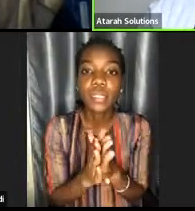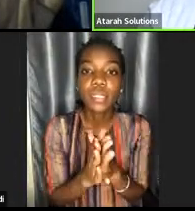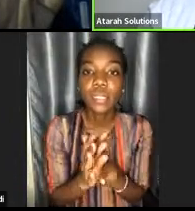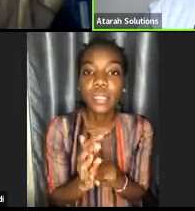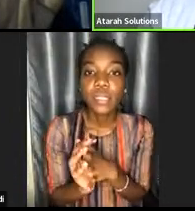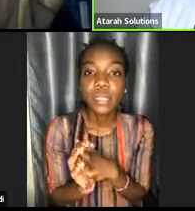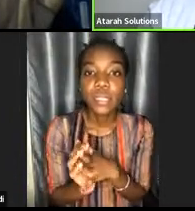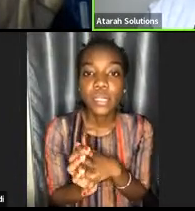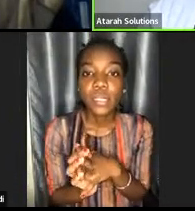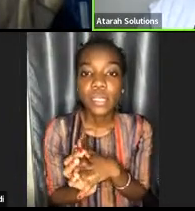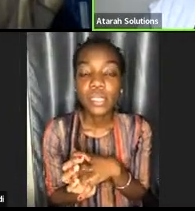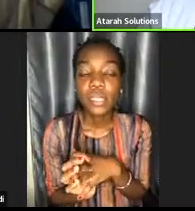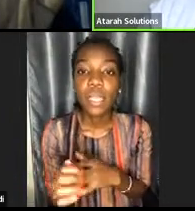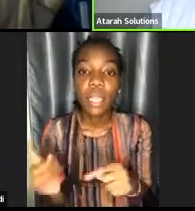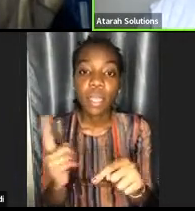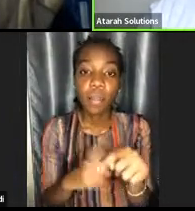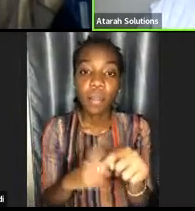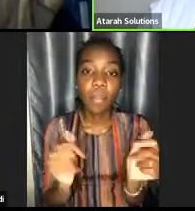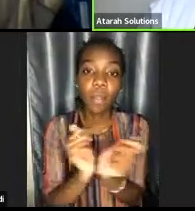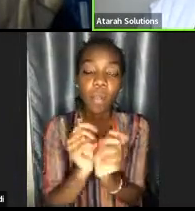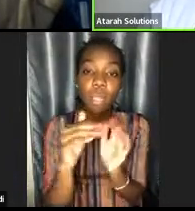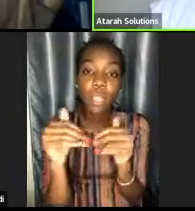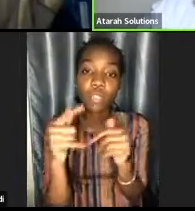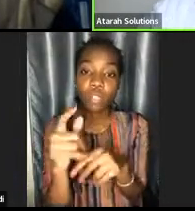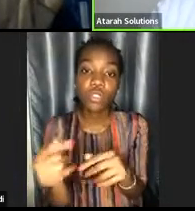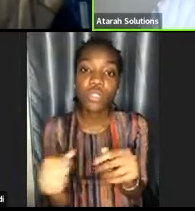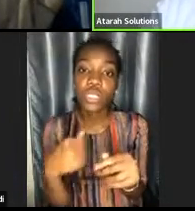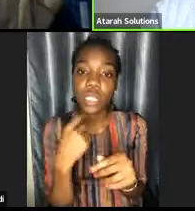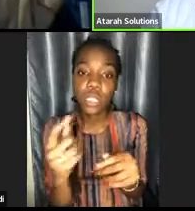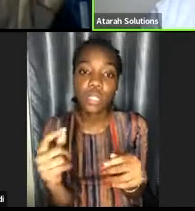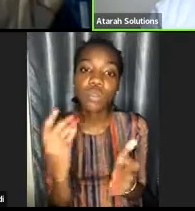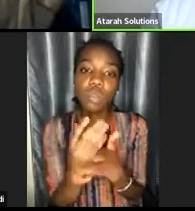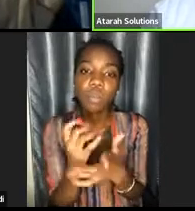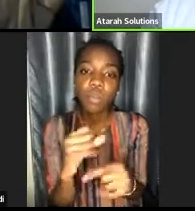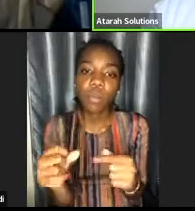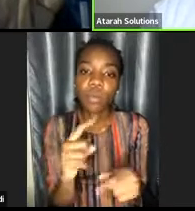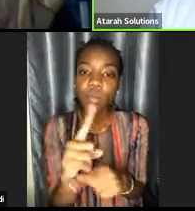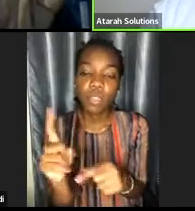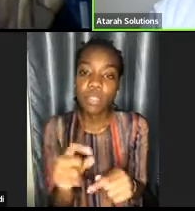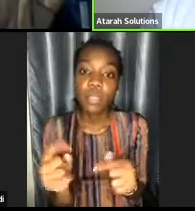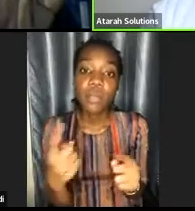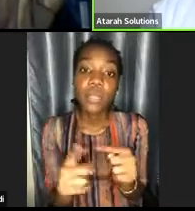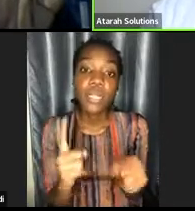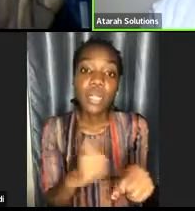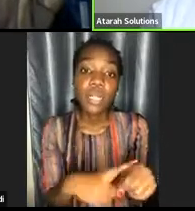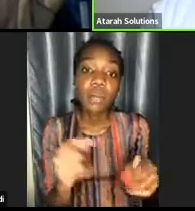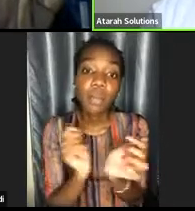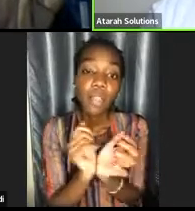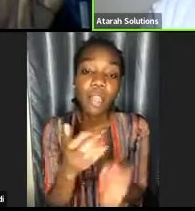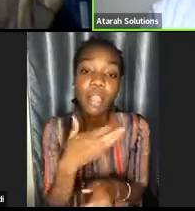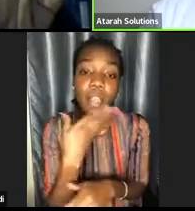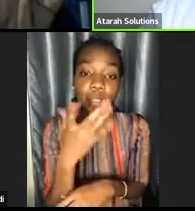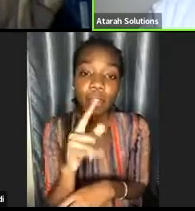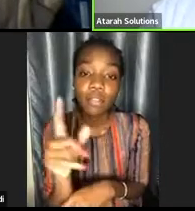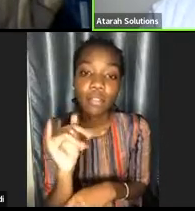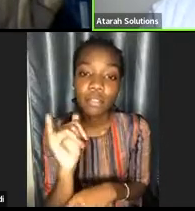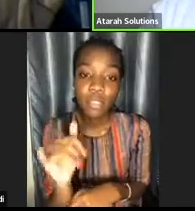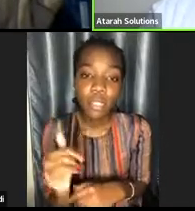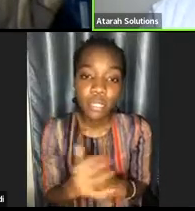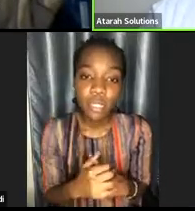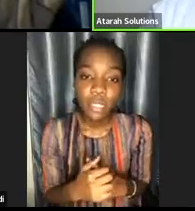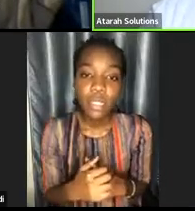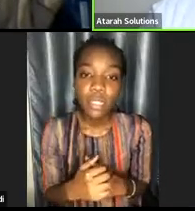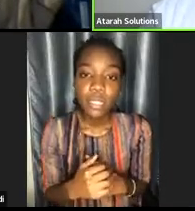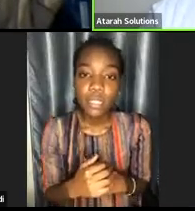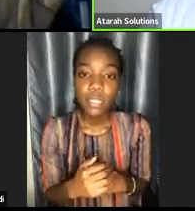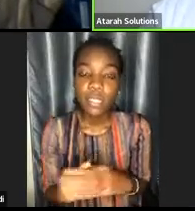as Paul, I'm waiting for you to clarify your question. But as Paul answers the question, the same